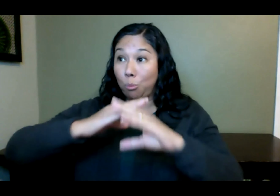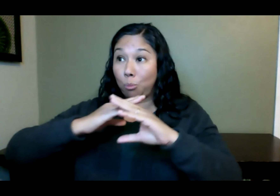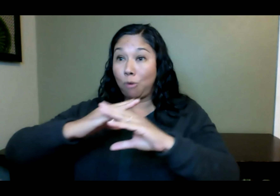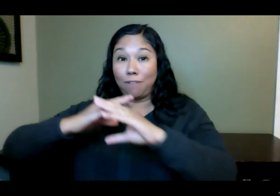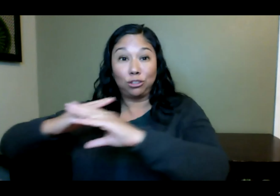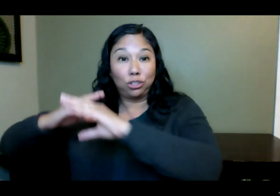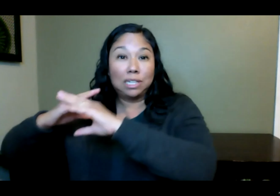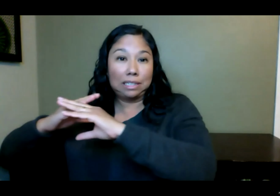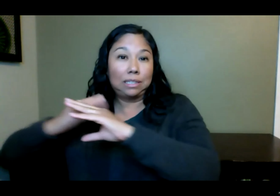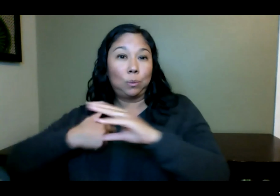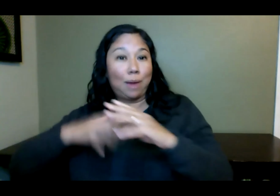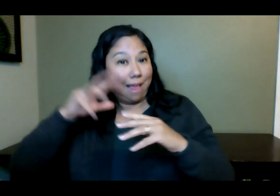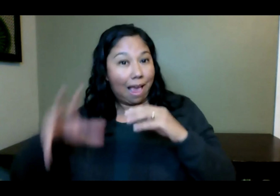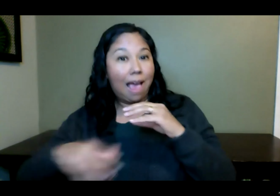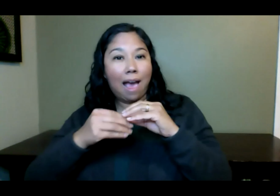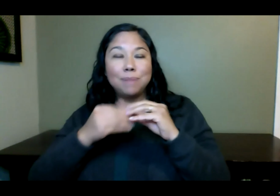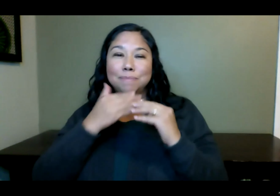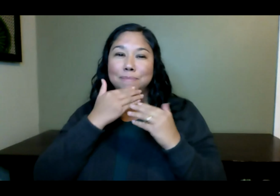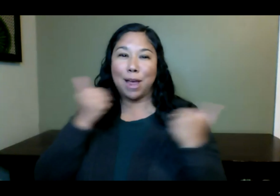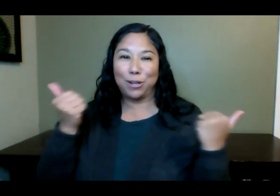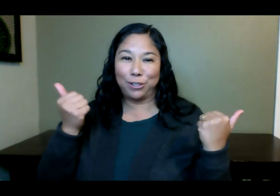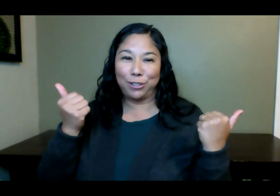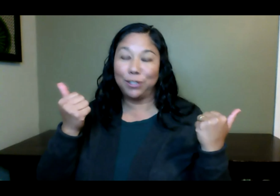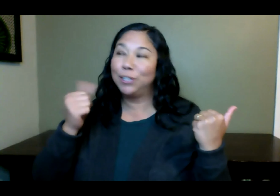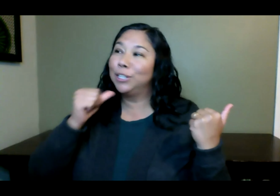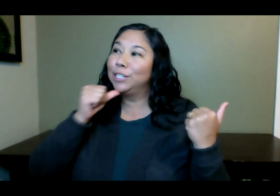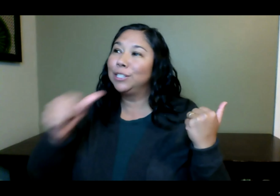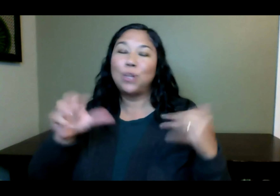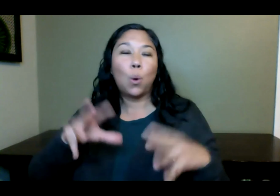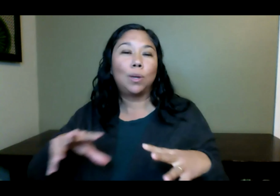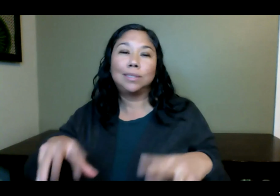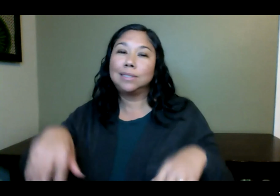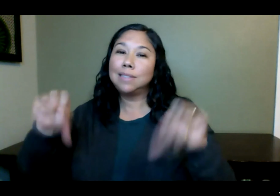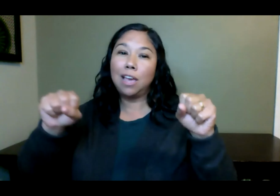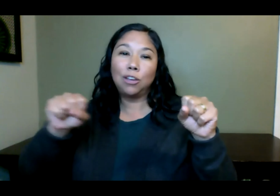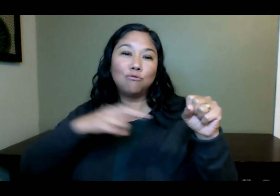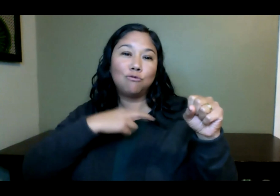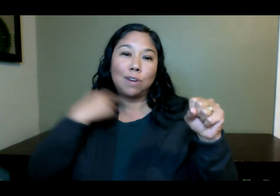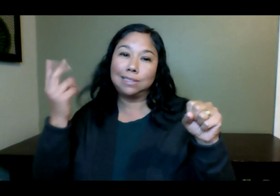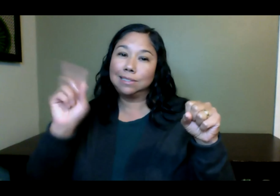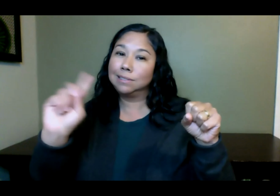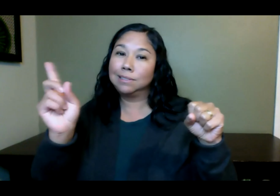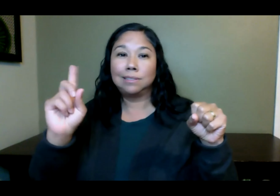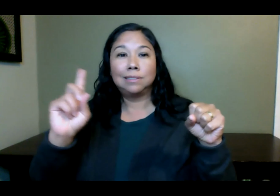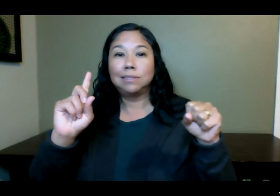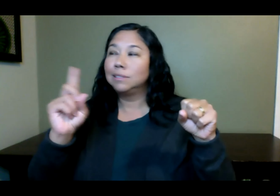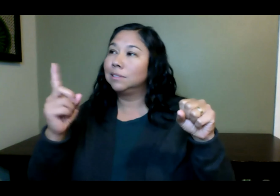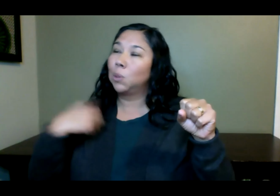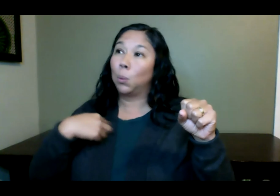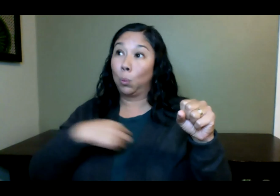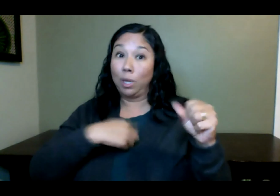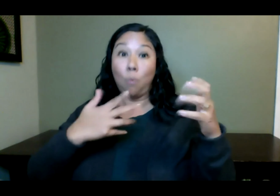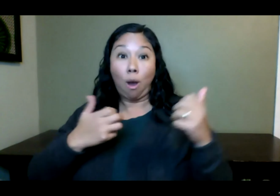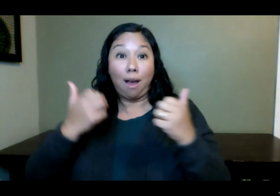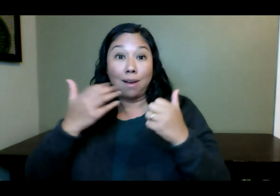better. Exactly. Yeah. Mhm. Don't take that risk. You know, we all want to get back to a much better year than this